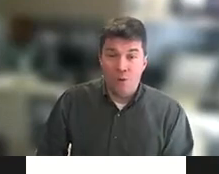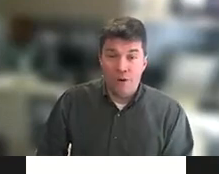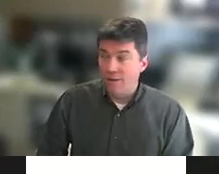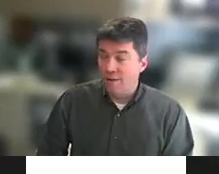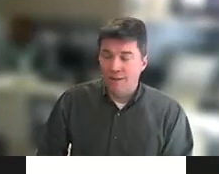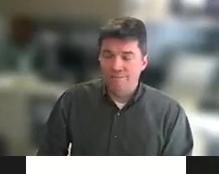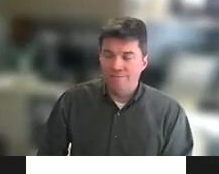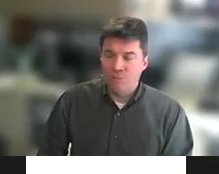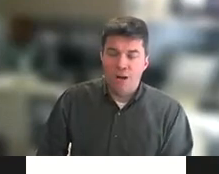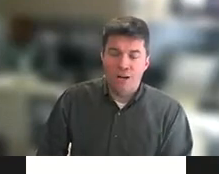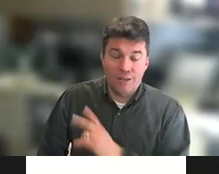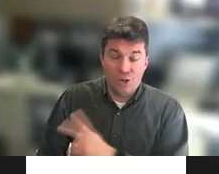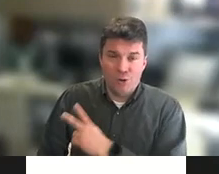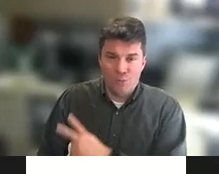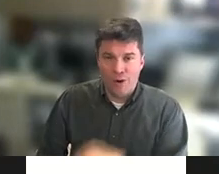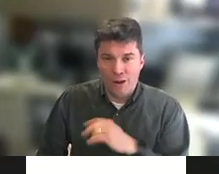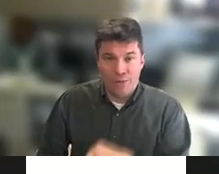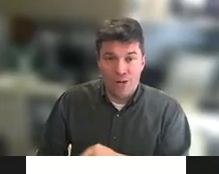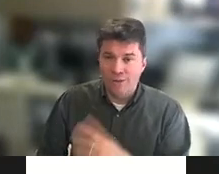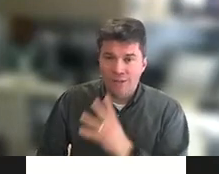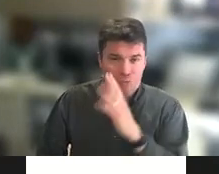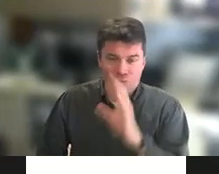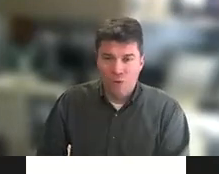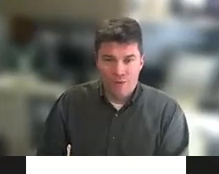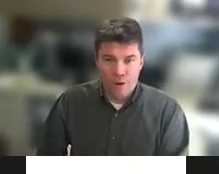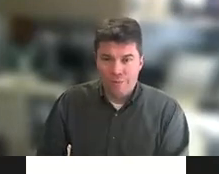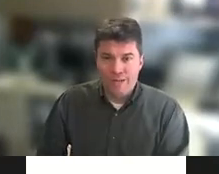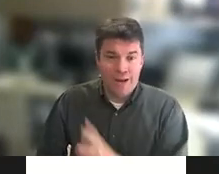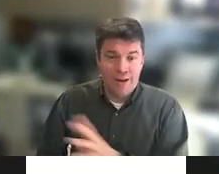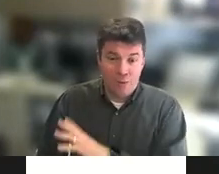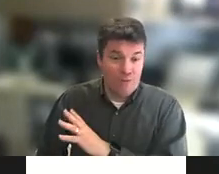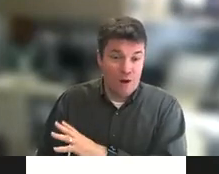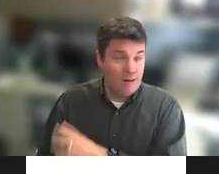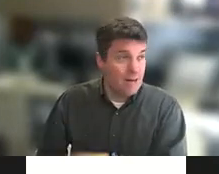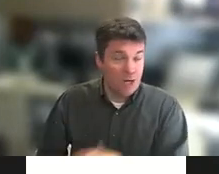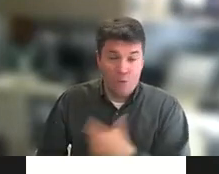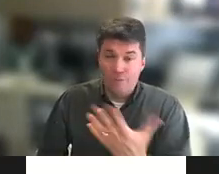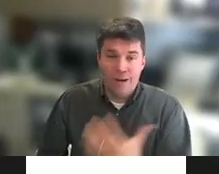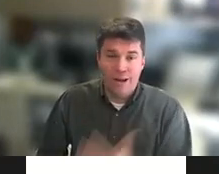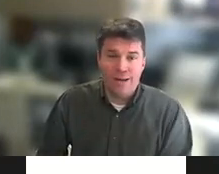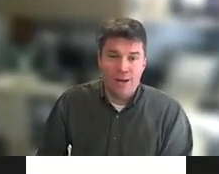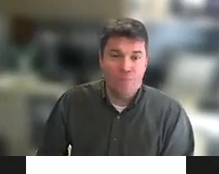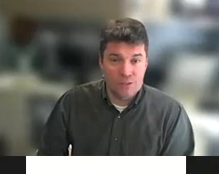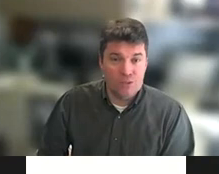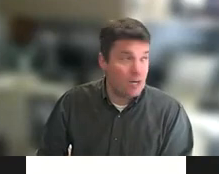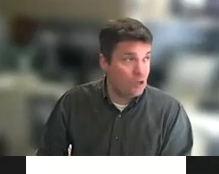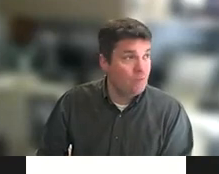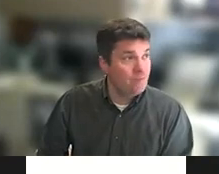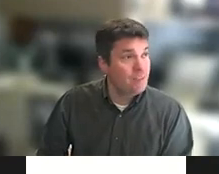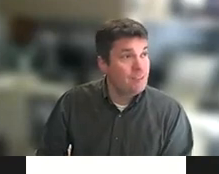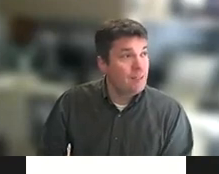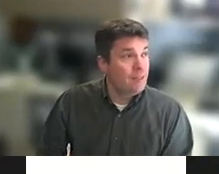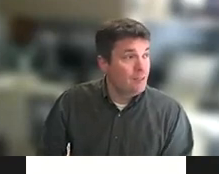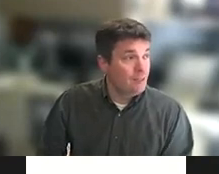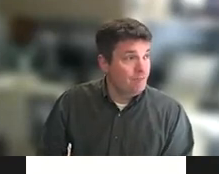we have the Board of Utah Interpreter Program here. We have a website and we have contacts here. We'd be glad to help to direct